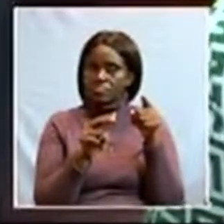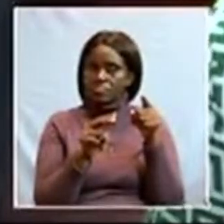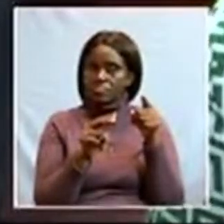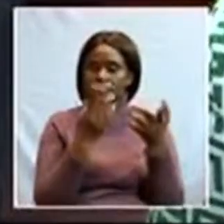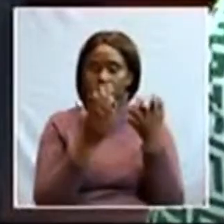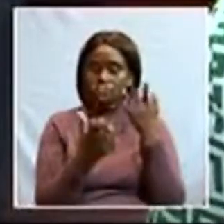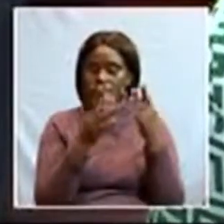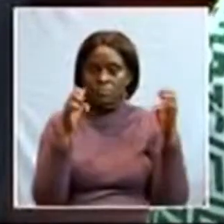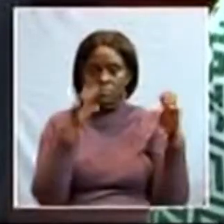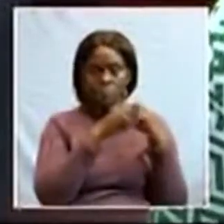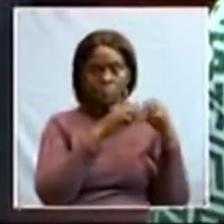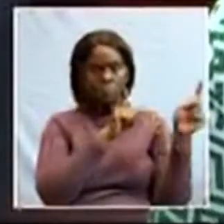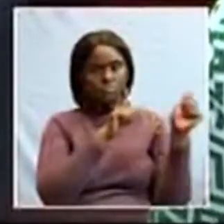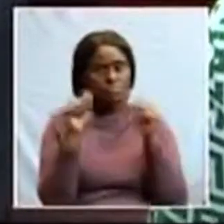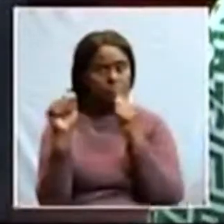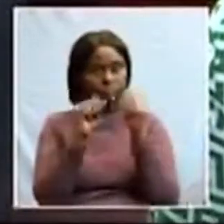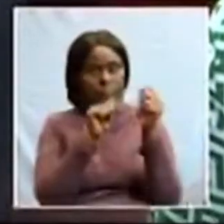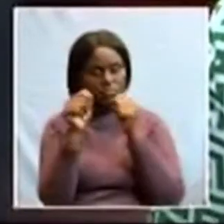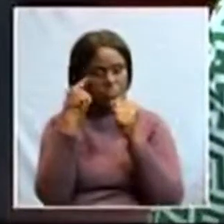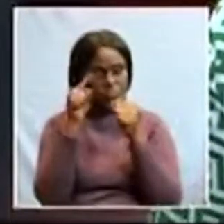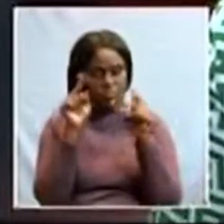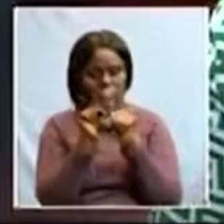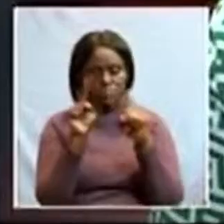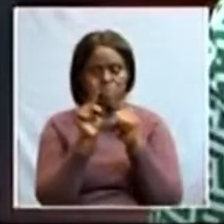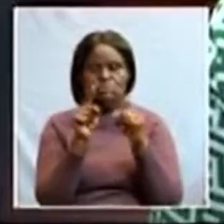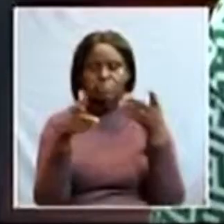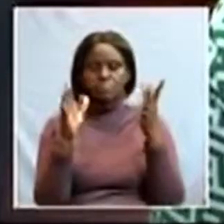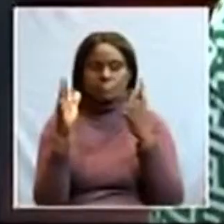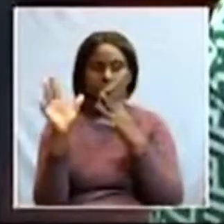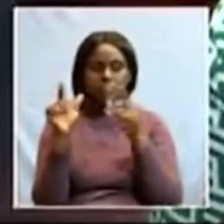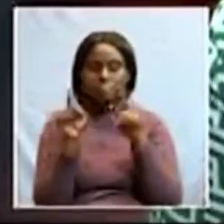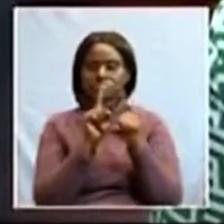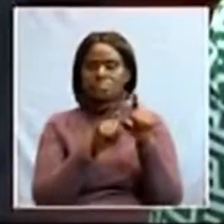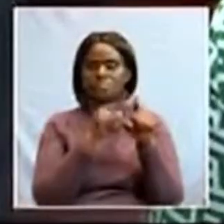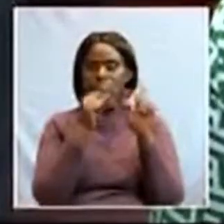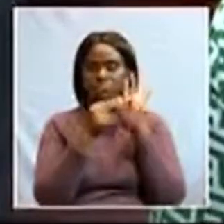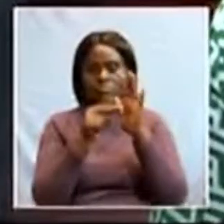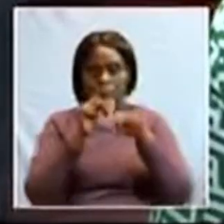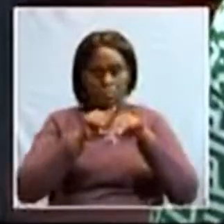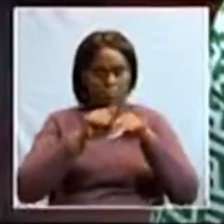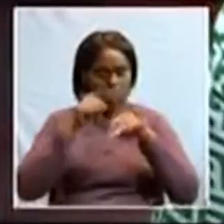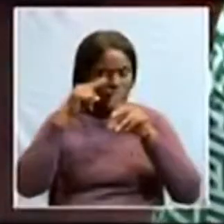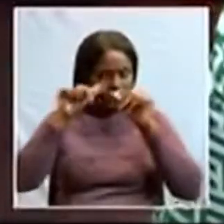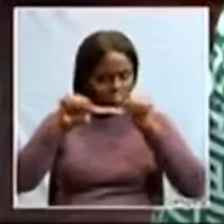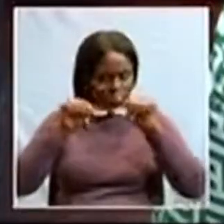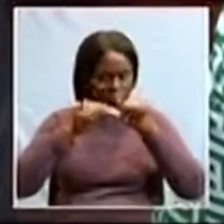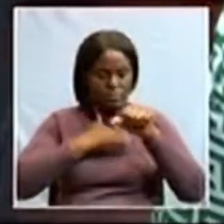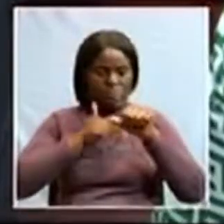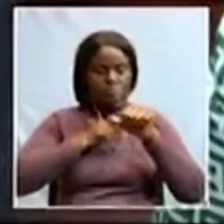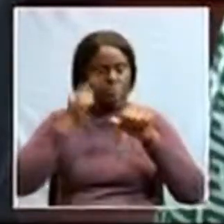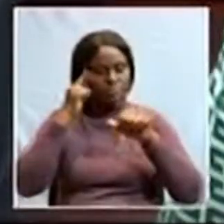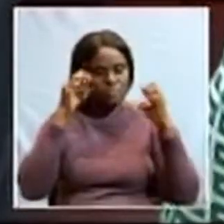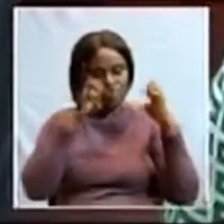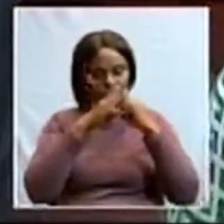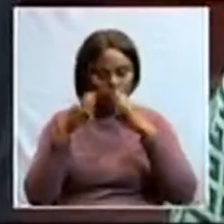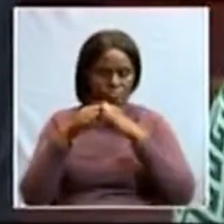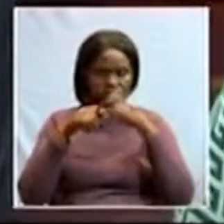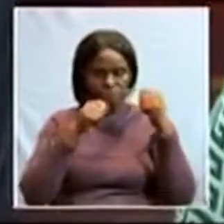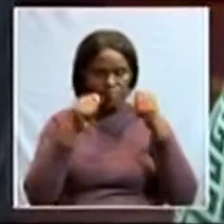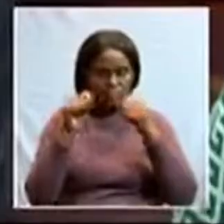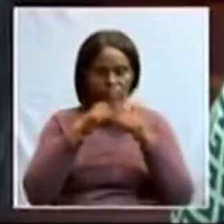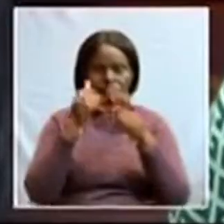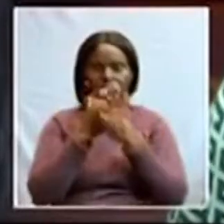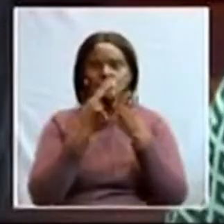probably the bank transfers for the same sitting allowances have not been availed. I think at the time of audit, I think the bank transfers were